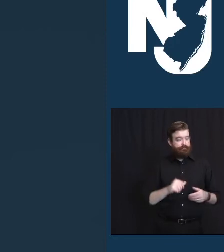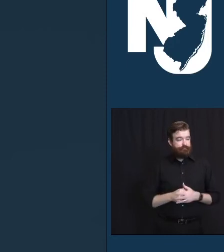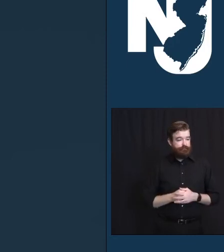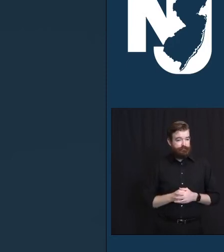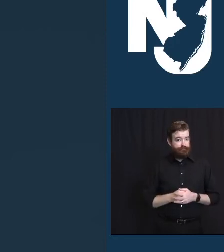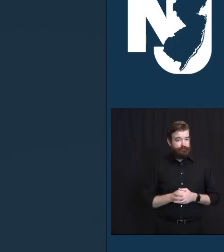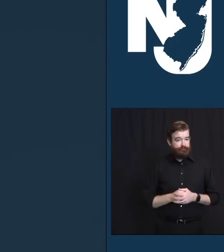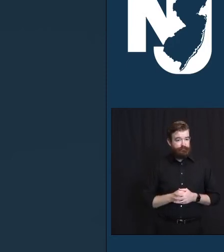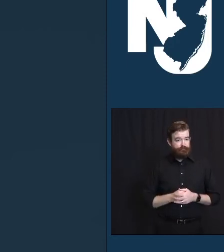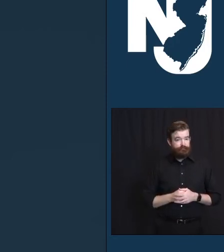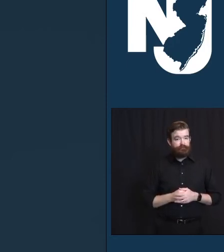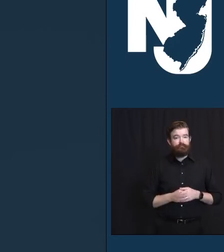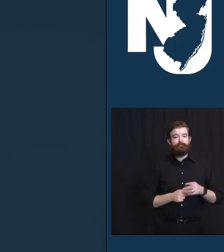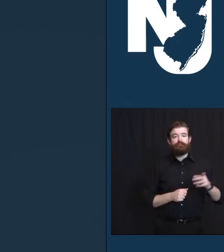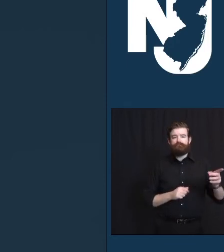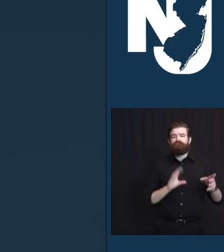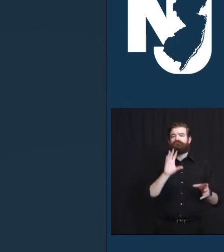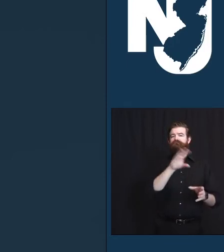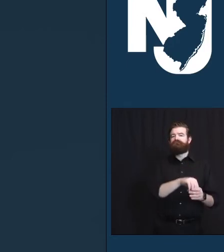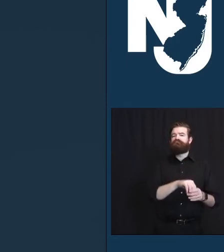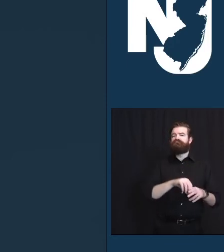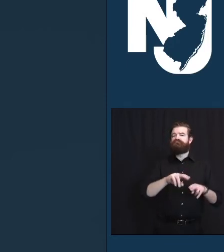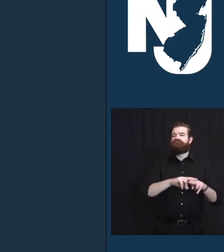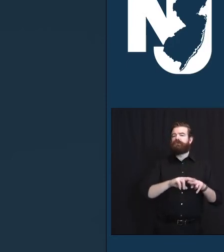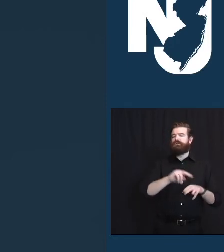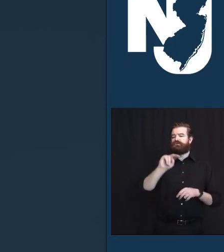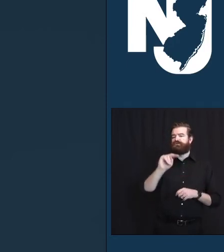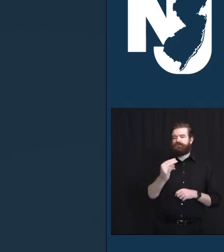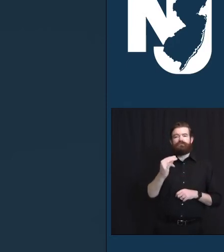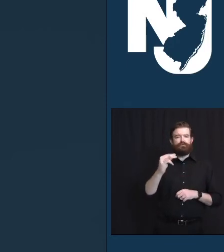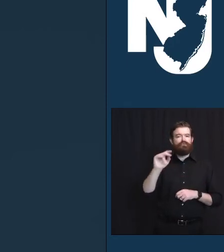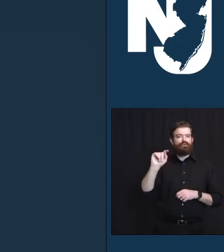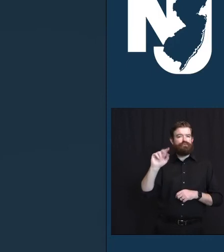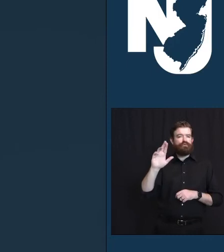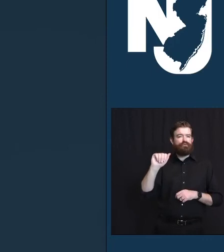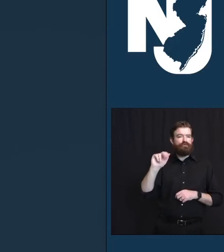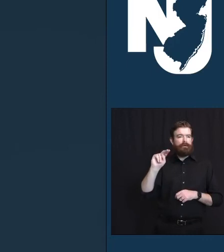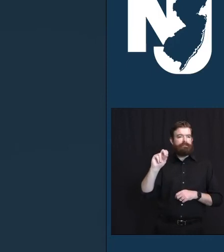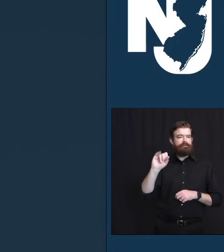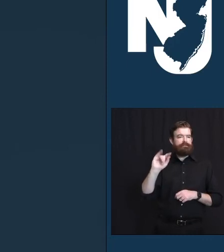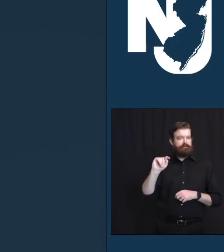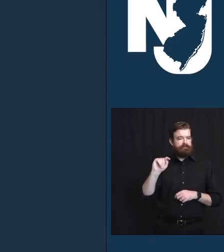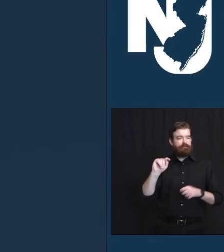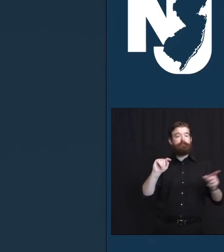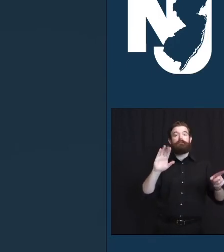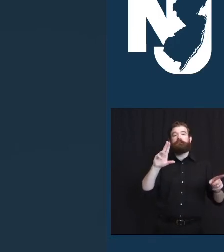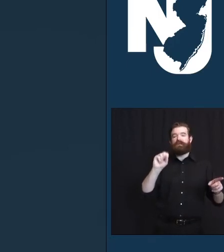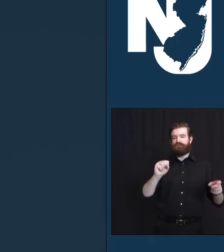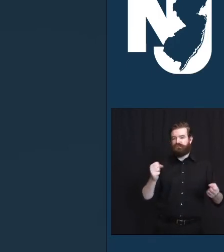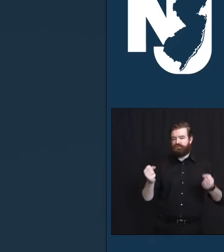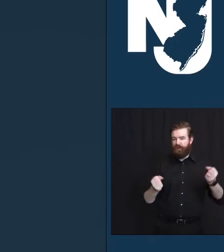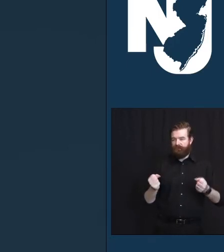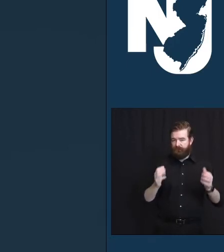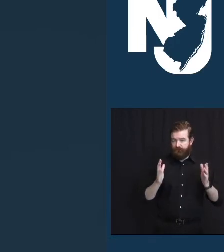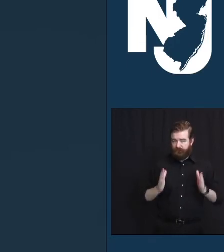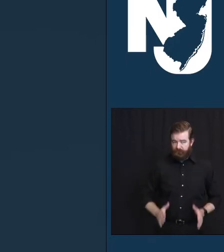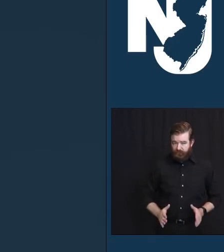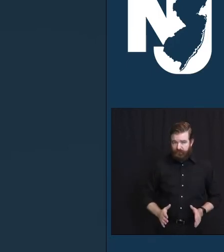Transit family, a bus operator and a member of Amalgamated Transit Union Local 825, a local I know